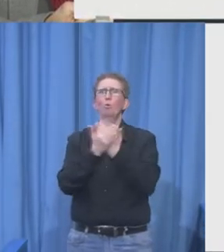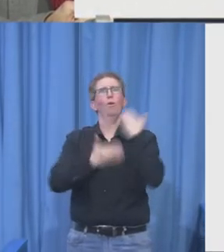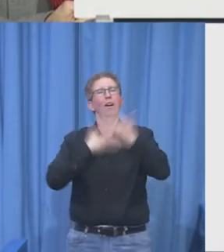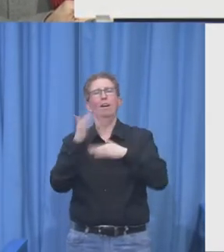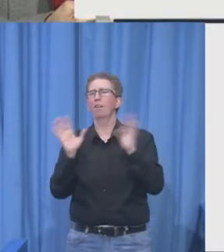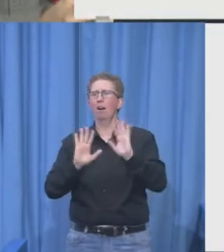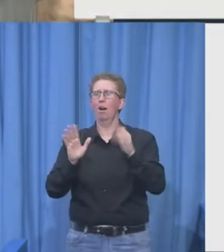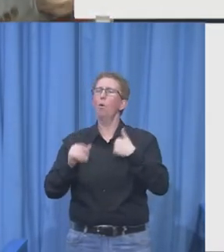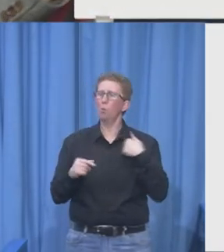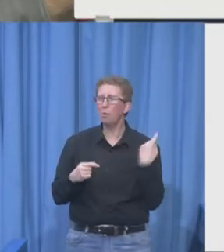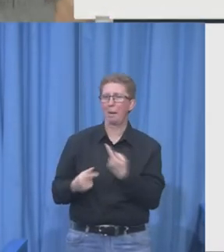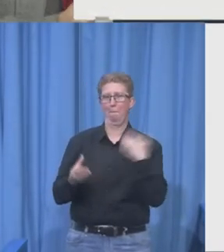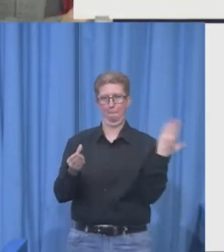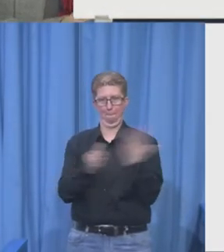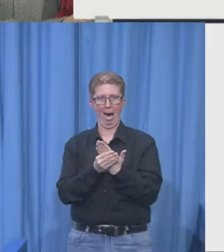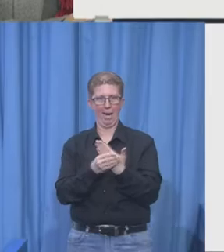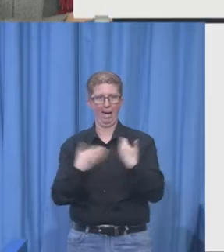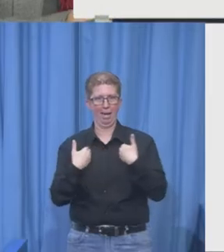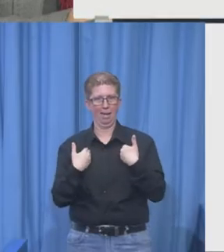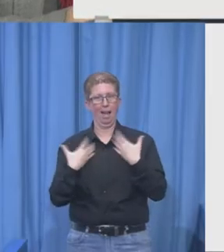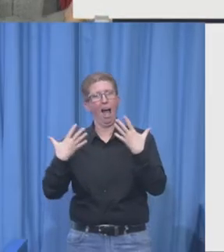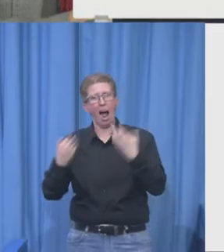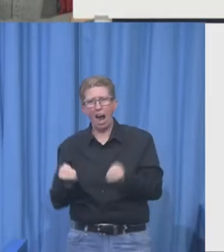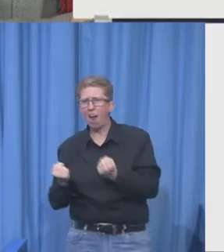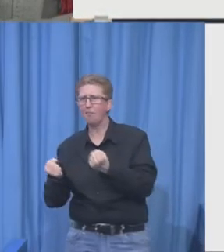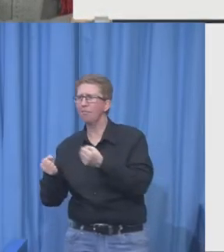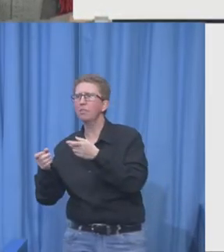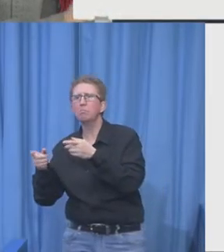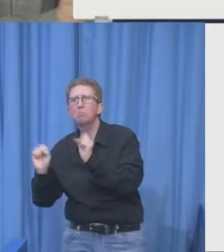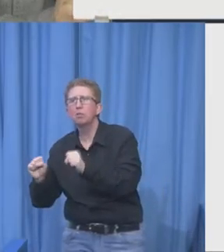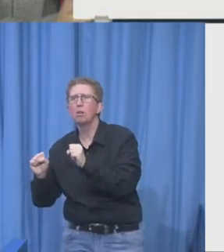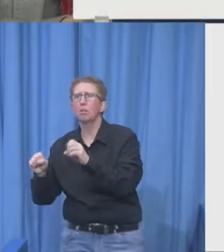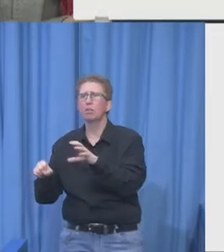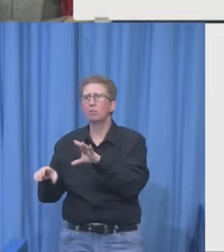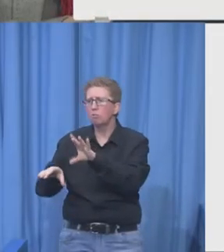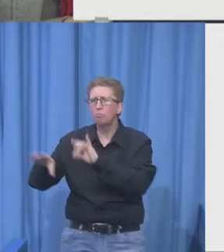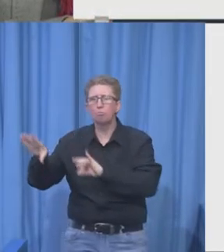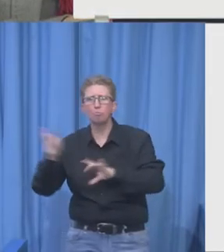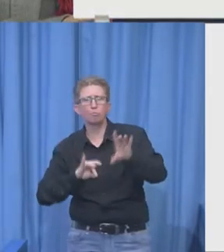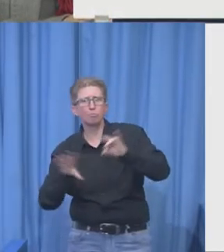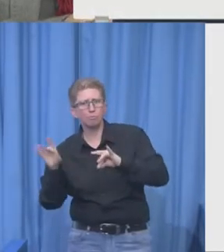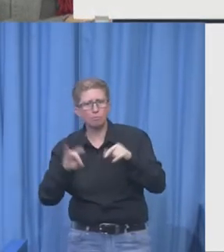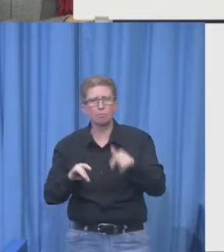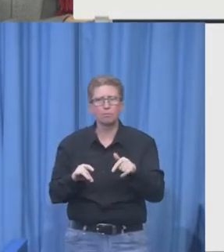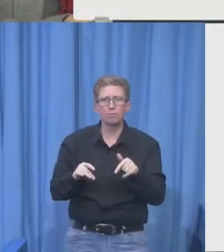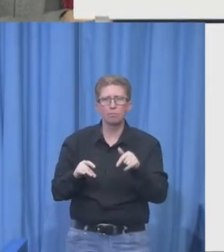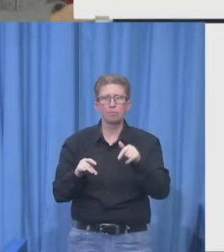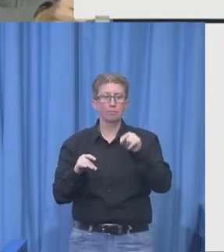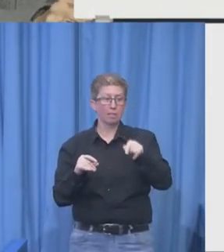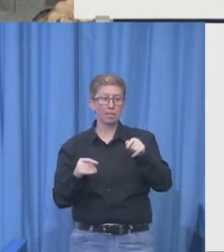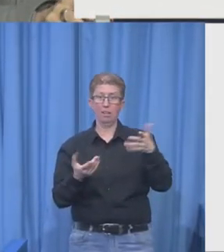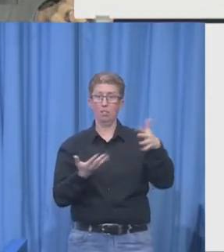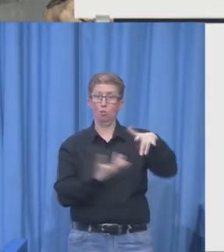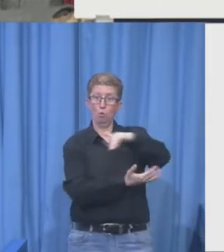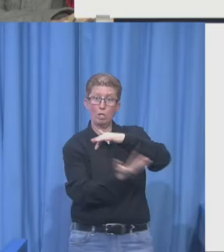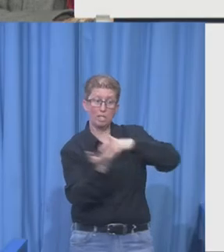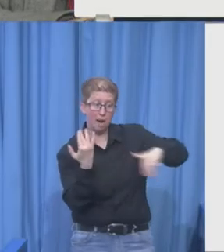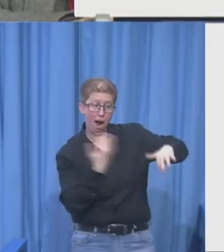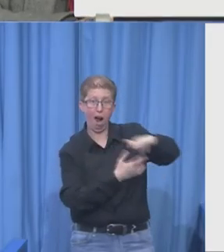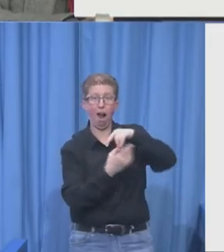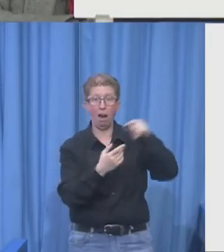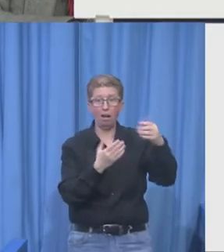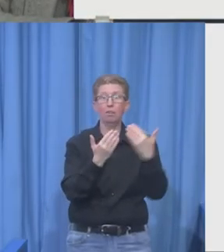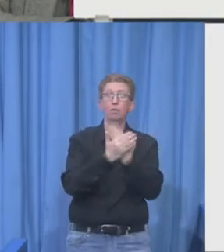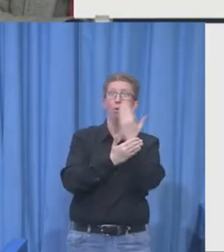to act as enablers of social innovation in the alleviation of poverty and in the promotion of